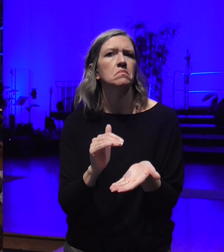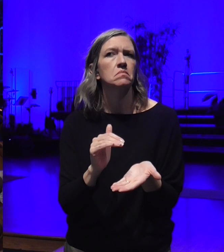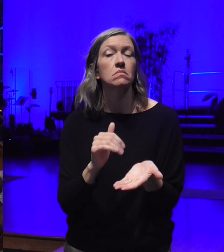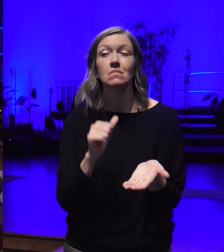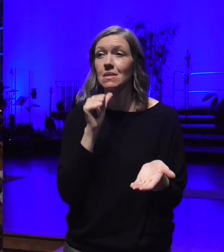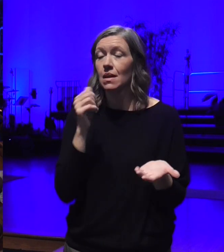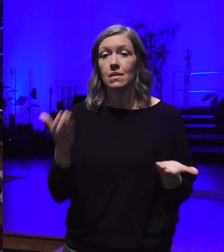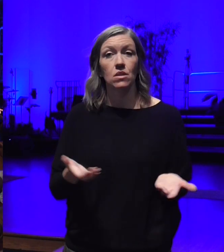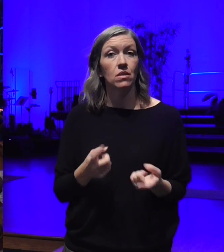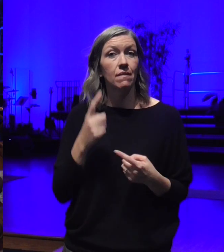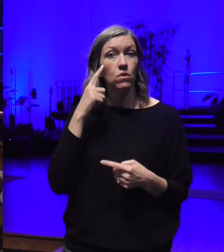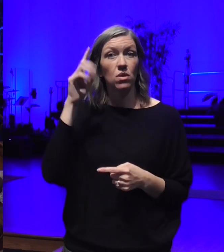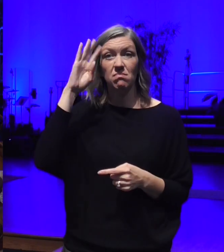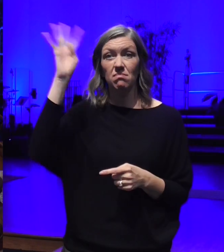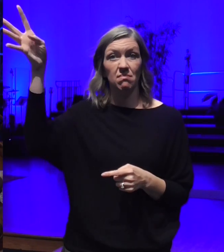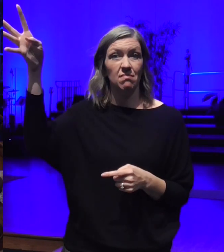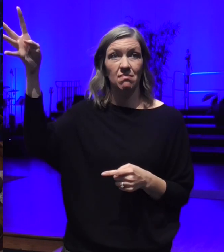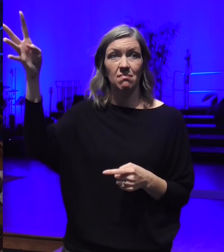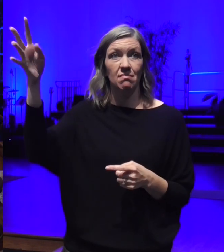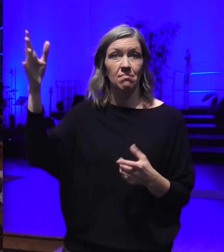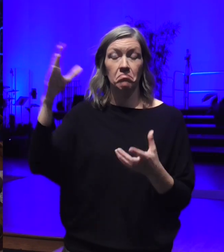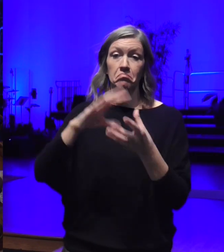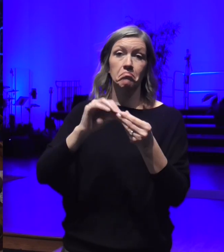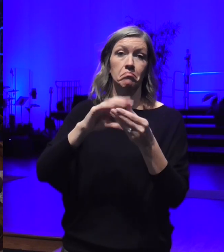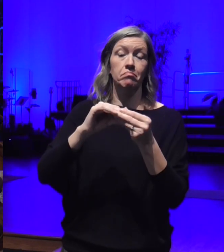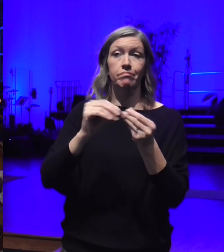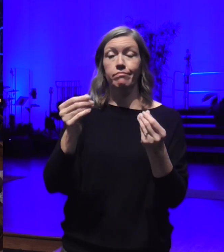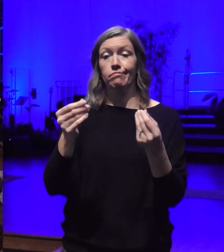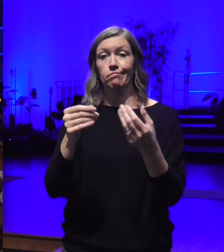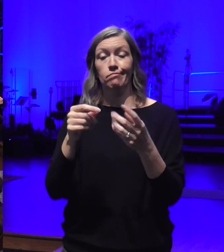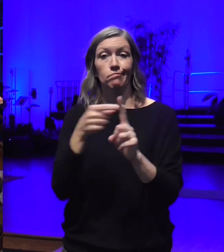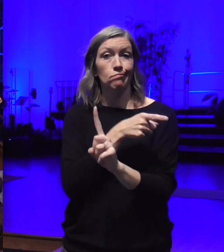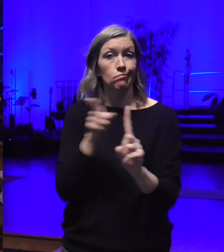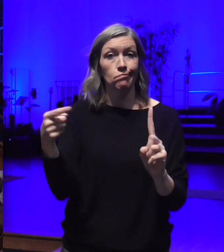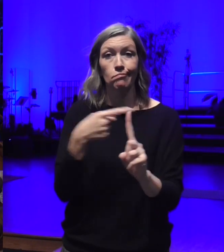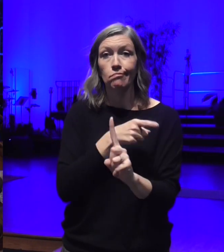make anything up. We are here to explore the questions of